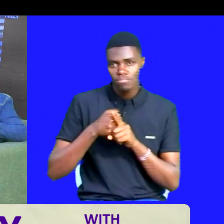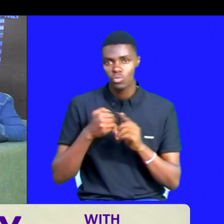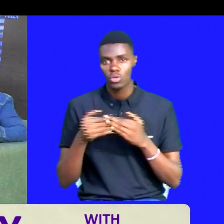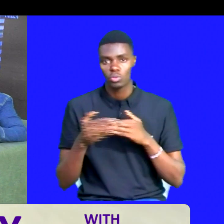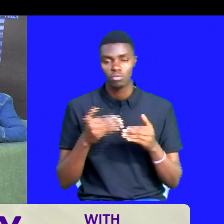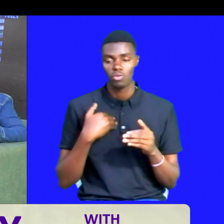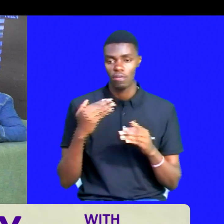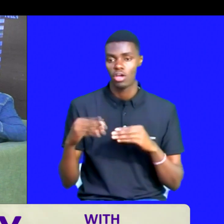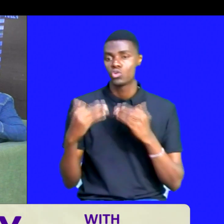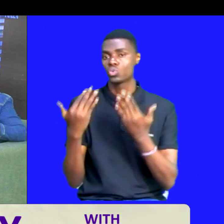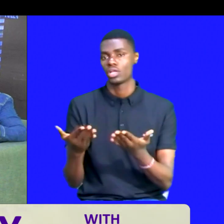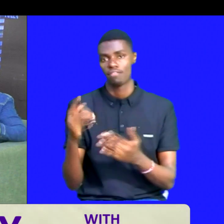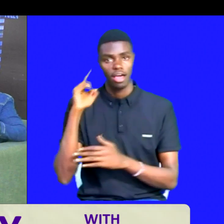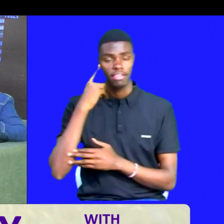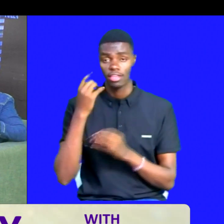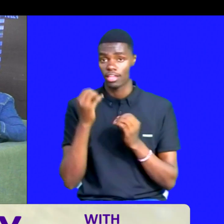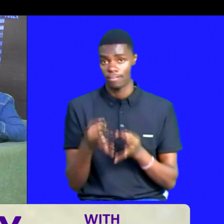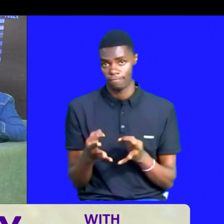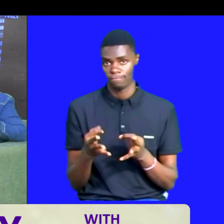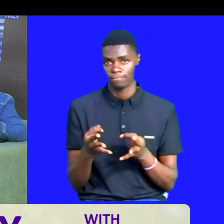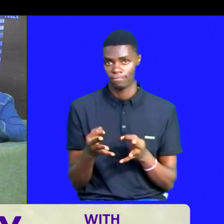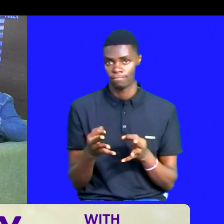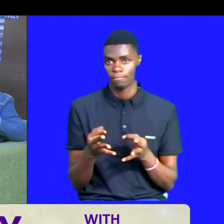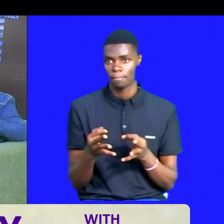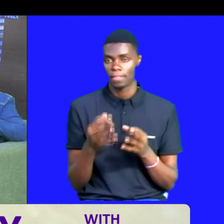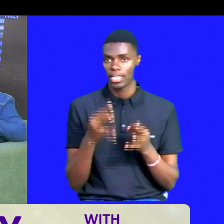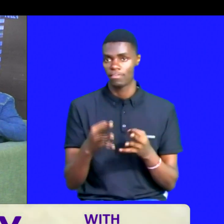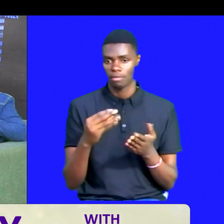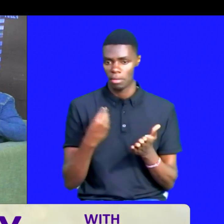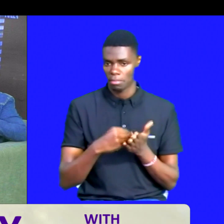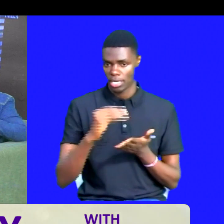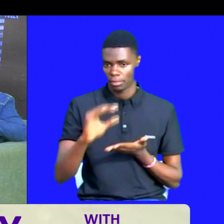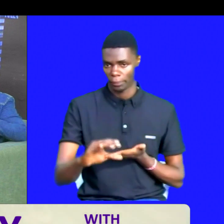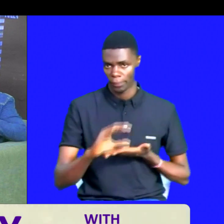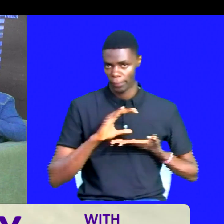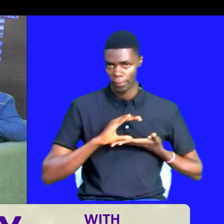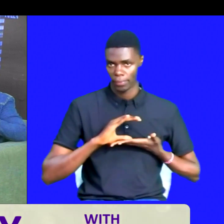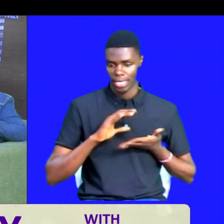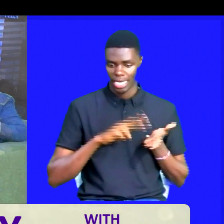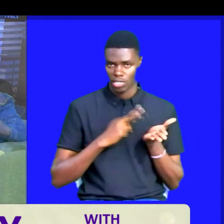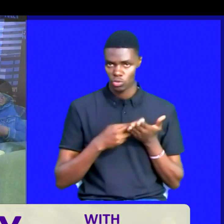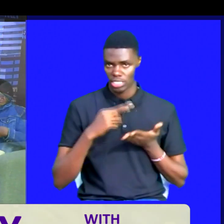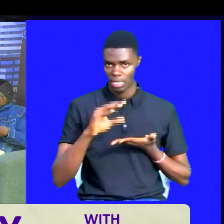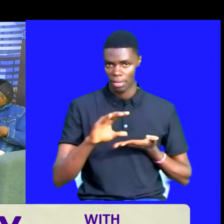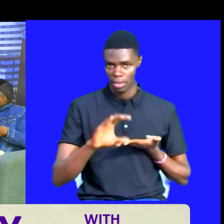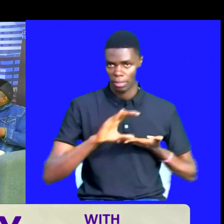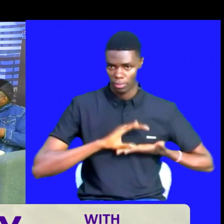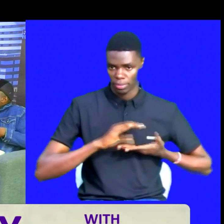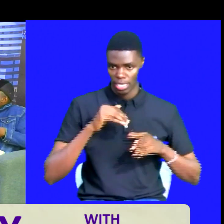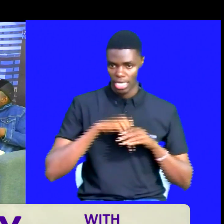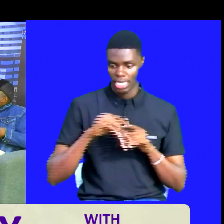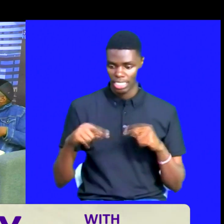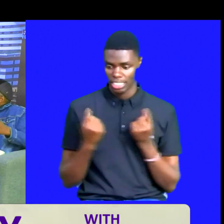to deliver. So I think if they will inject more resources in us, right,